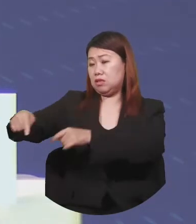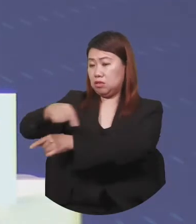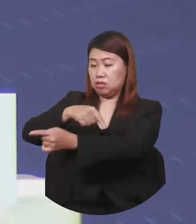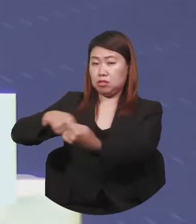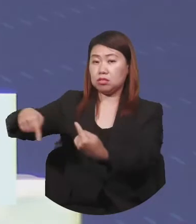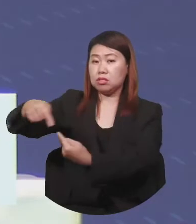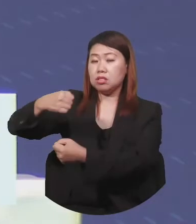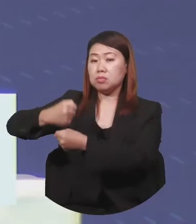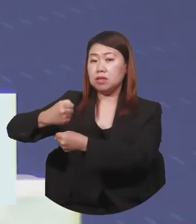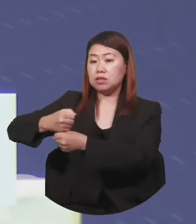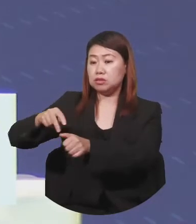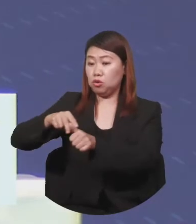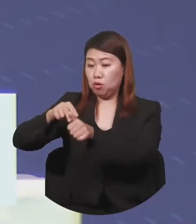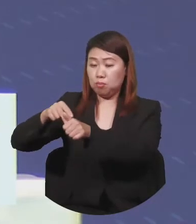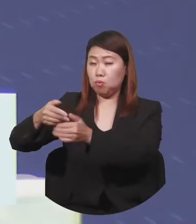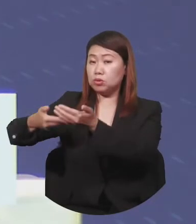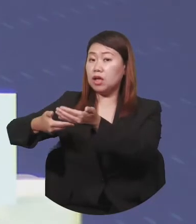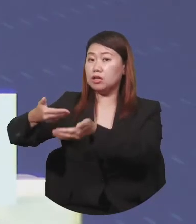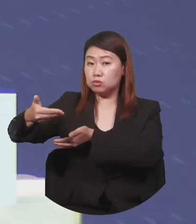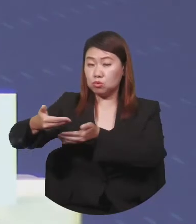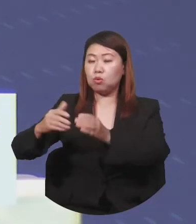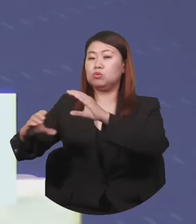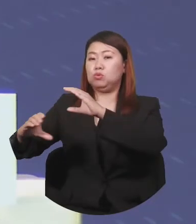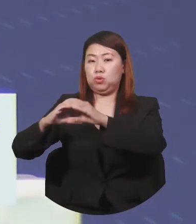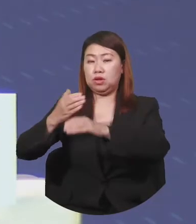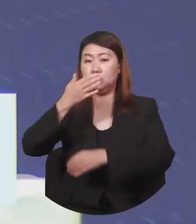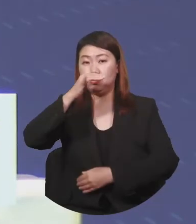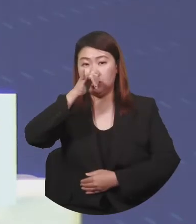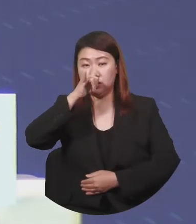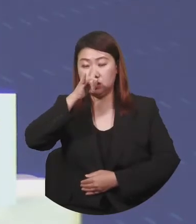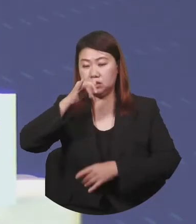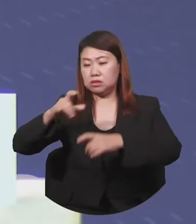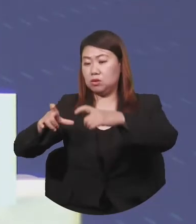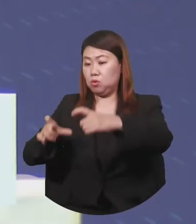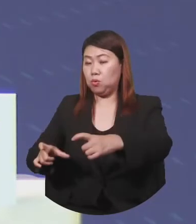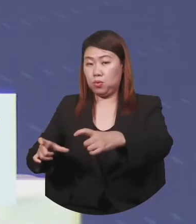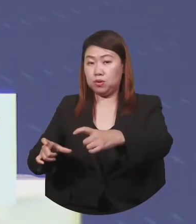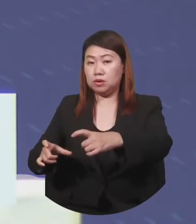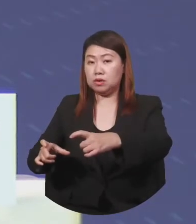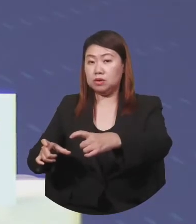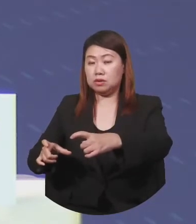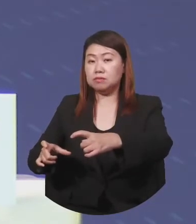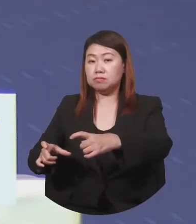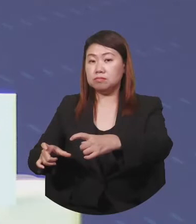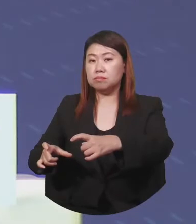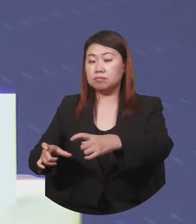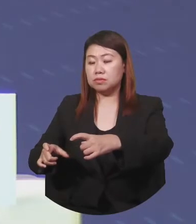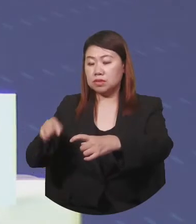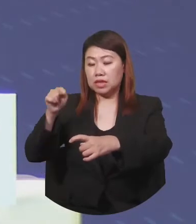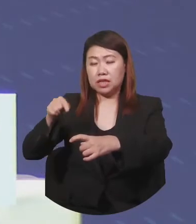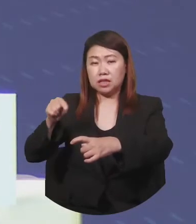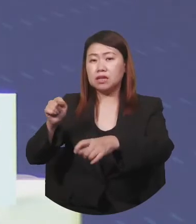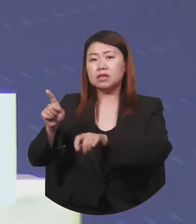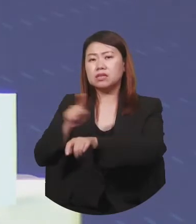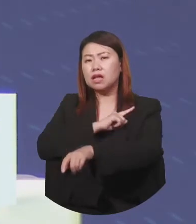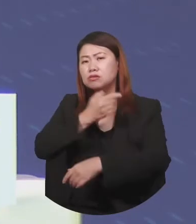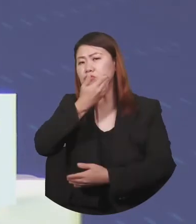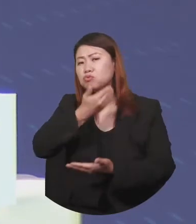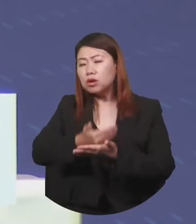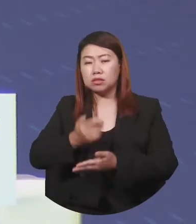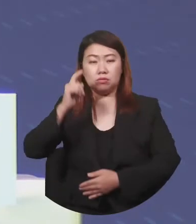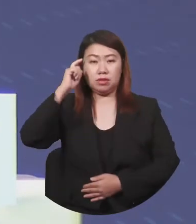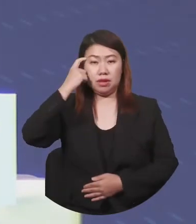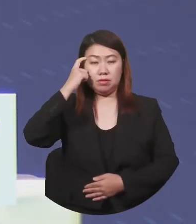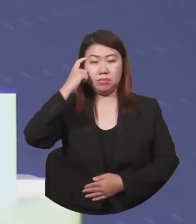communication be established. I think that the most important aspect. So when we design